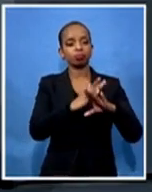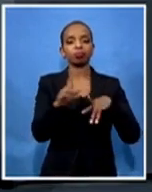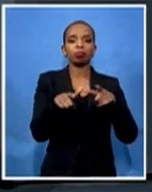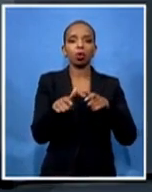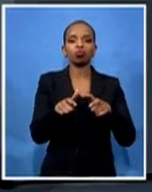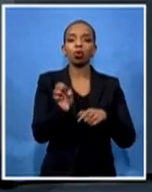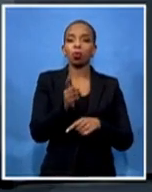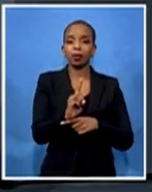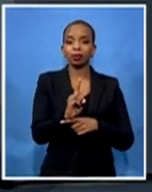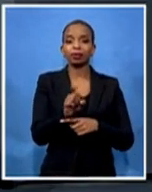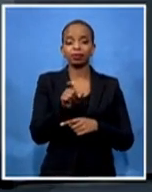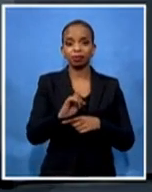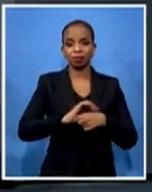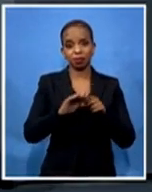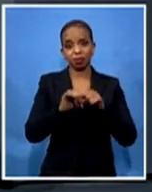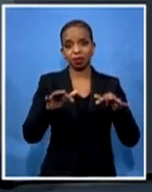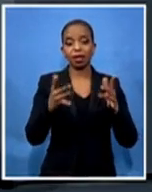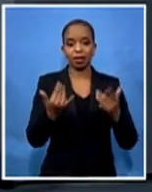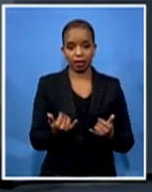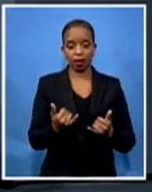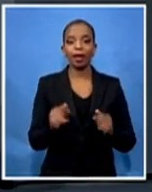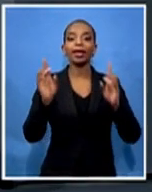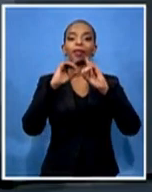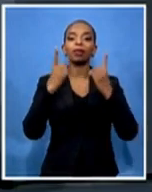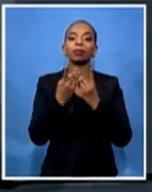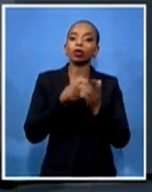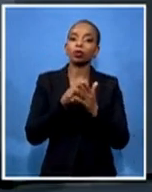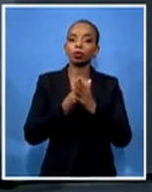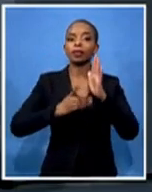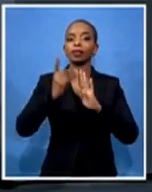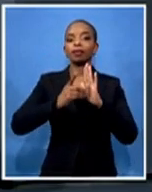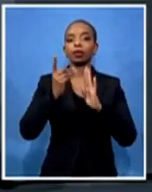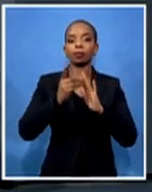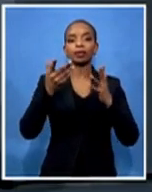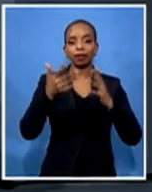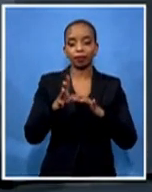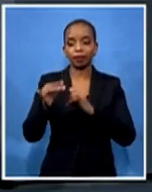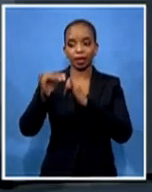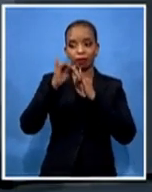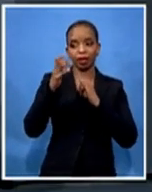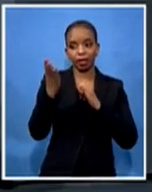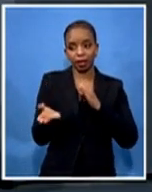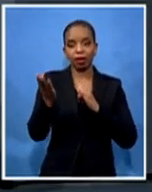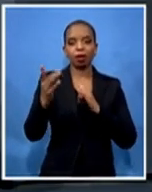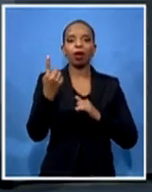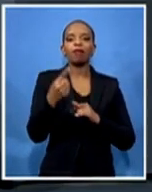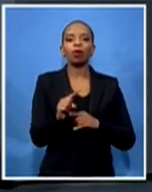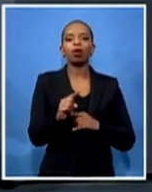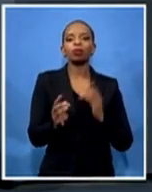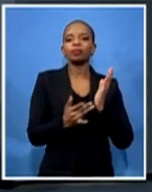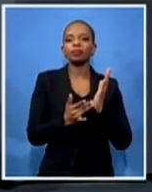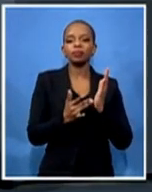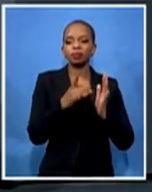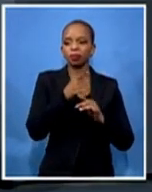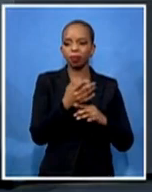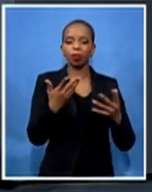Department of Economic Development at a technology exhibition that looks at using technology to take communities out of poverty. For more, let's cross